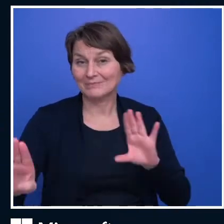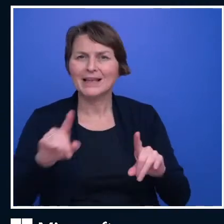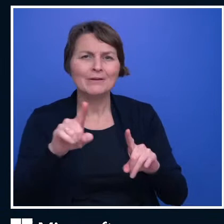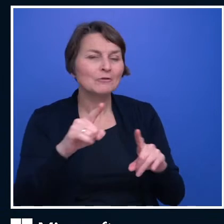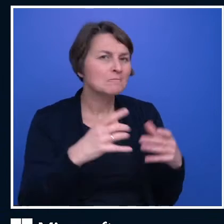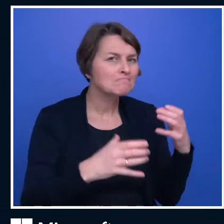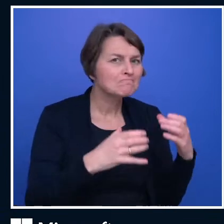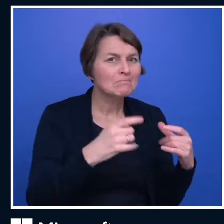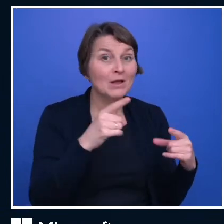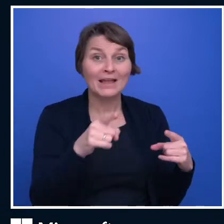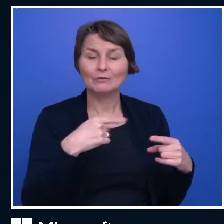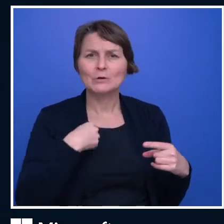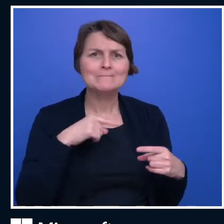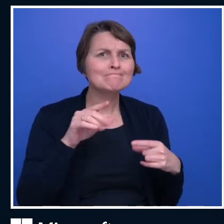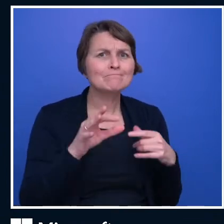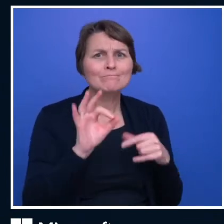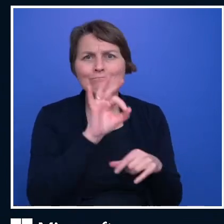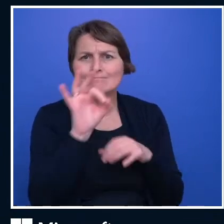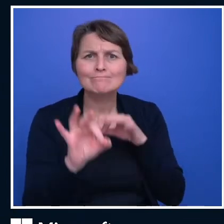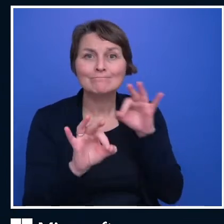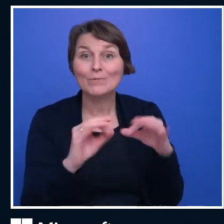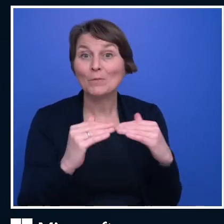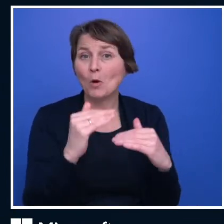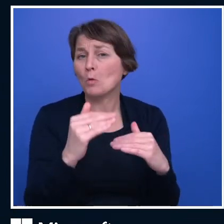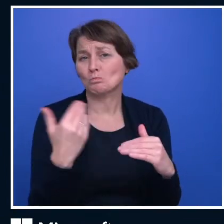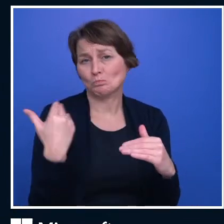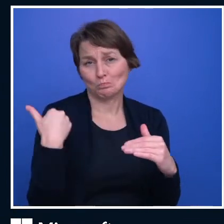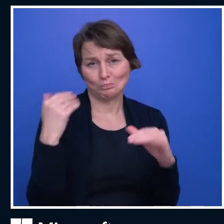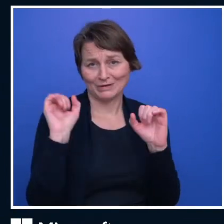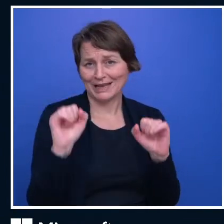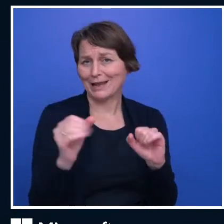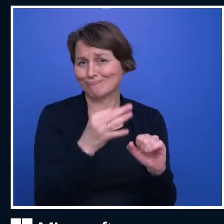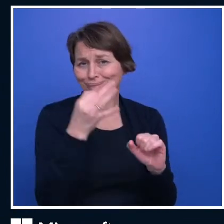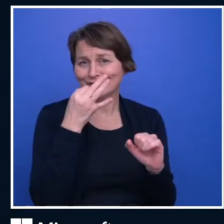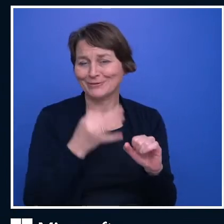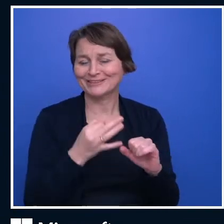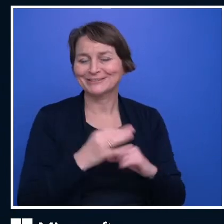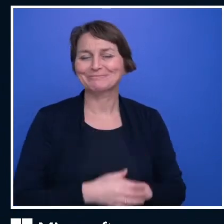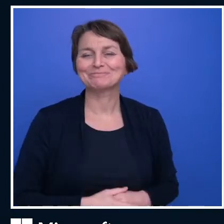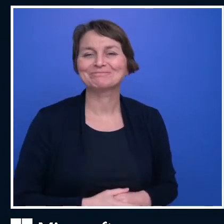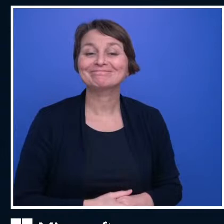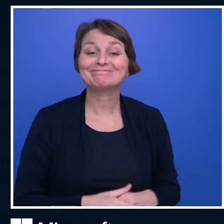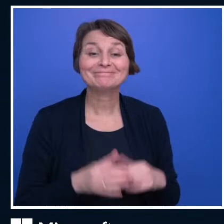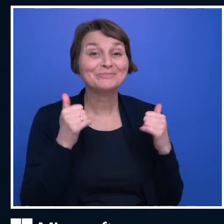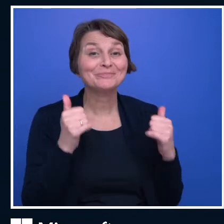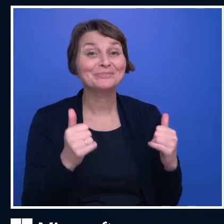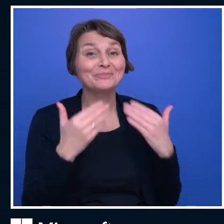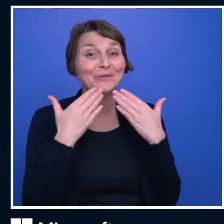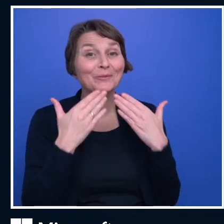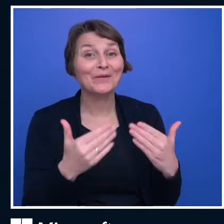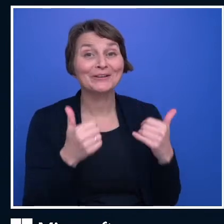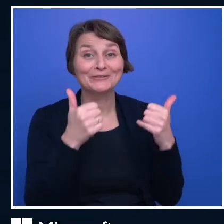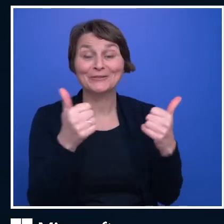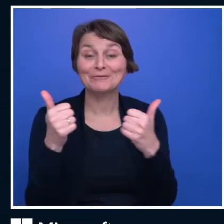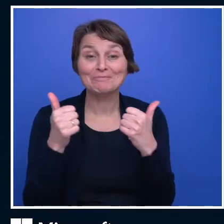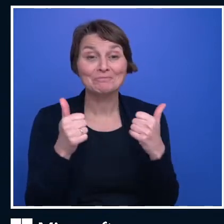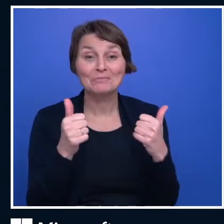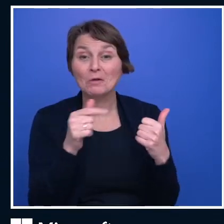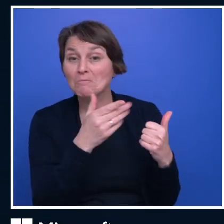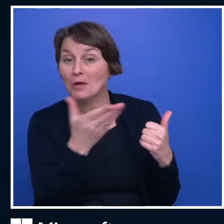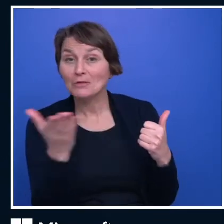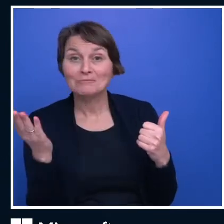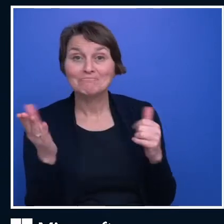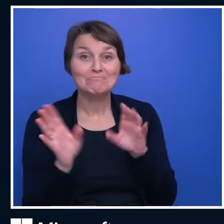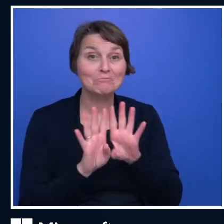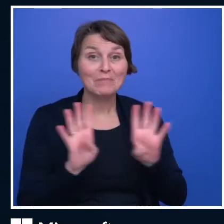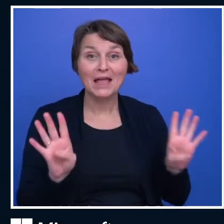guys. Wonderful. Thank you. Any other thoughts from panelists? I think you did a great job in enumerating a bunch of the